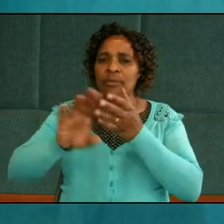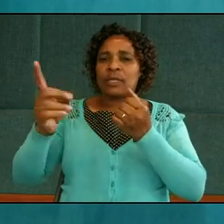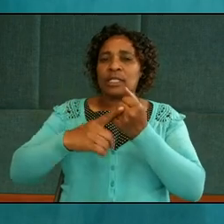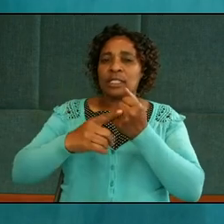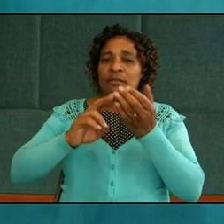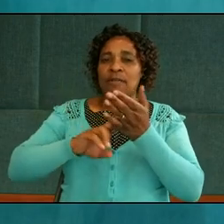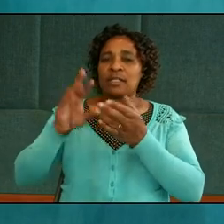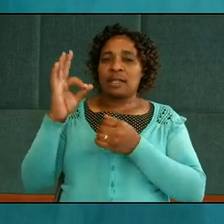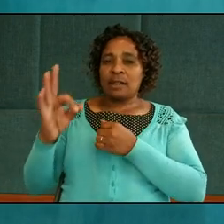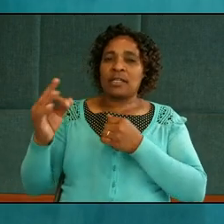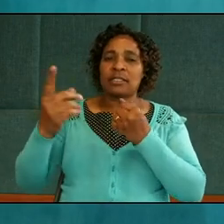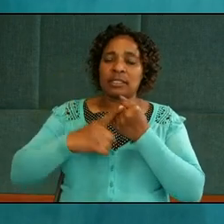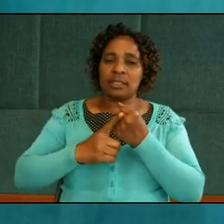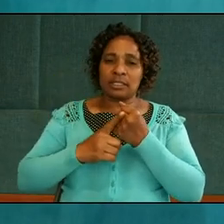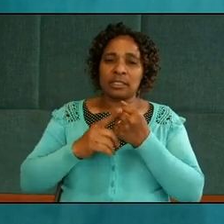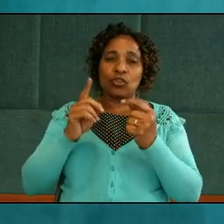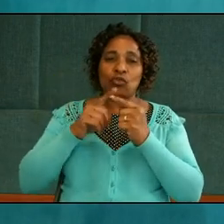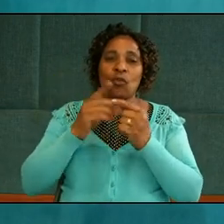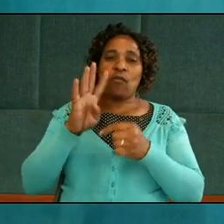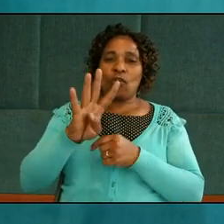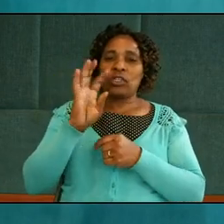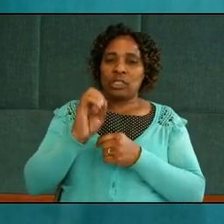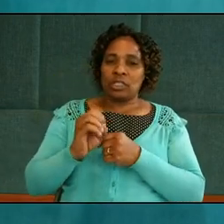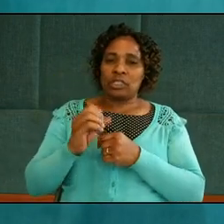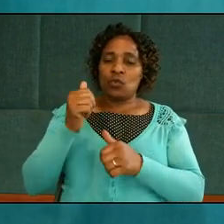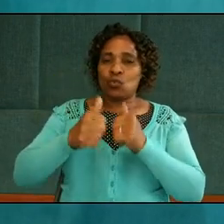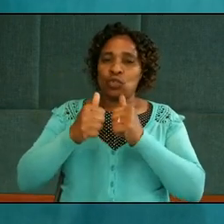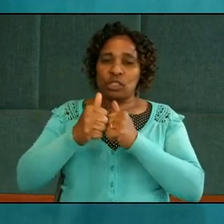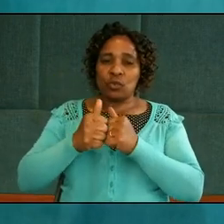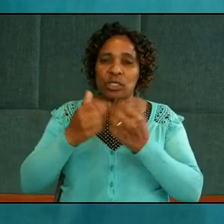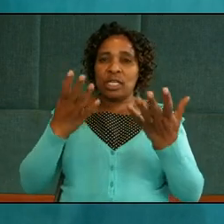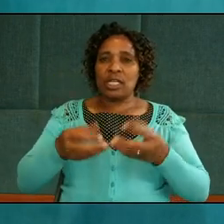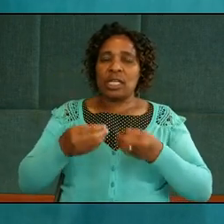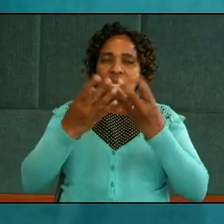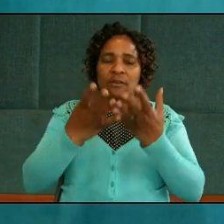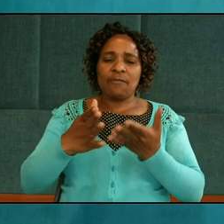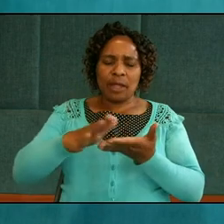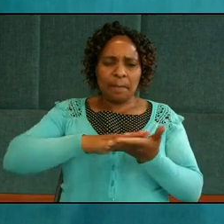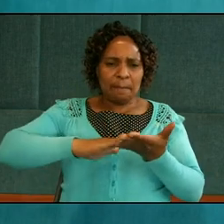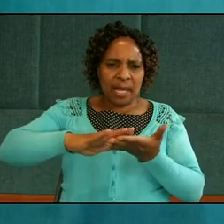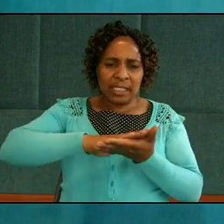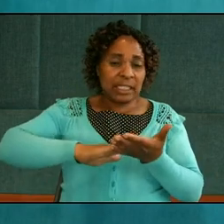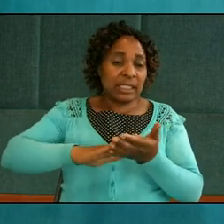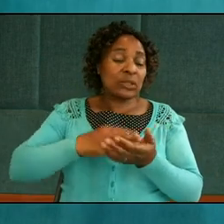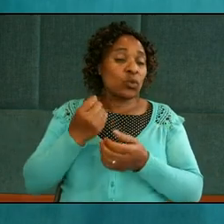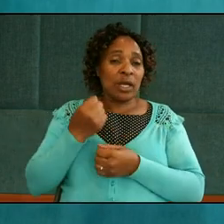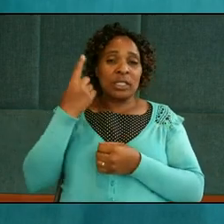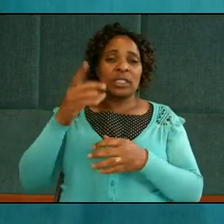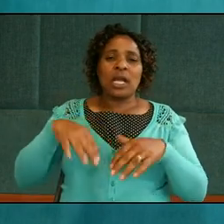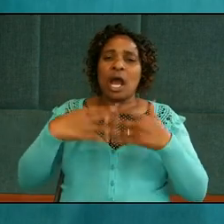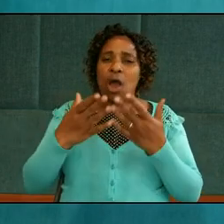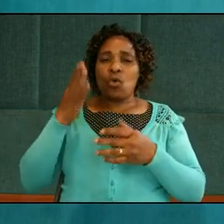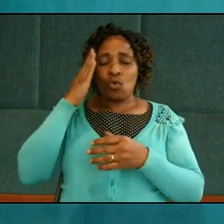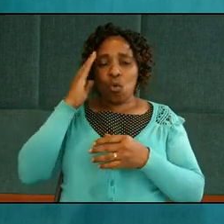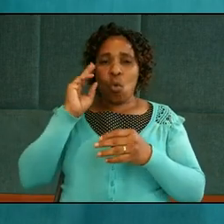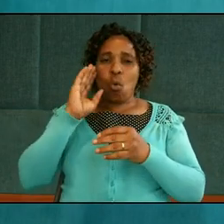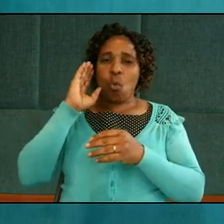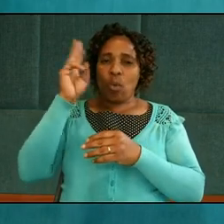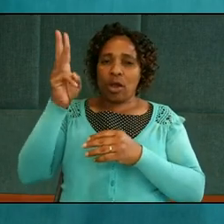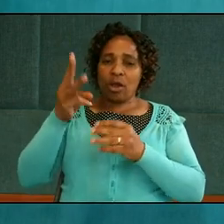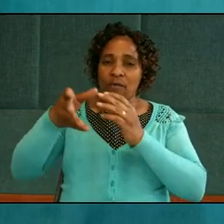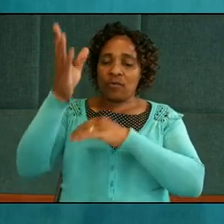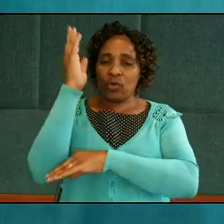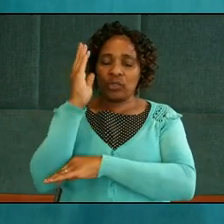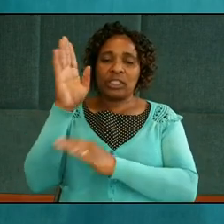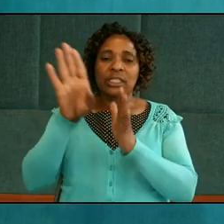verse 36 up to 40, which will set the pace for us to understand how we should know God's will.